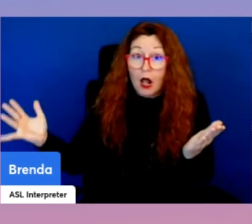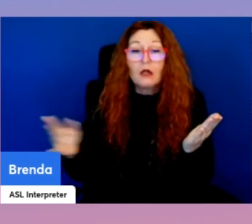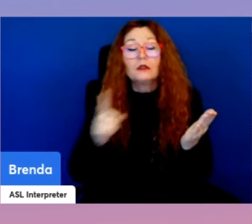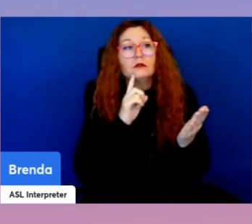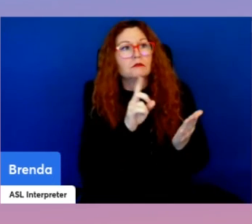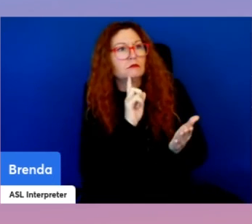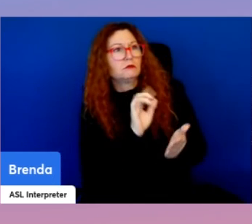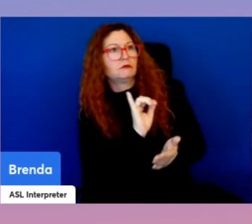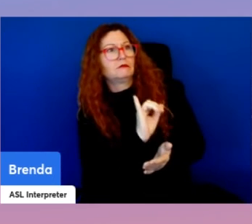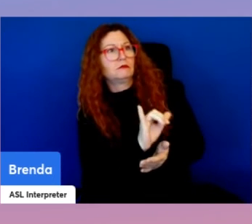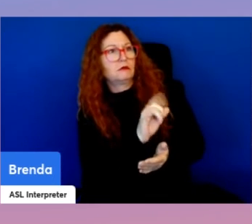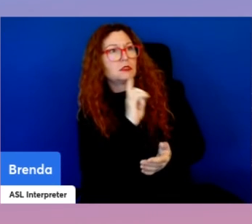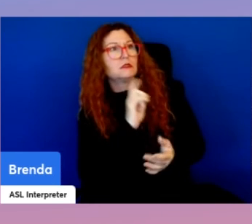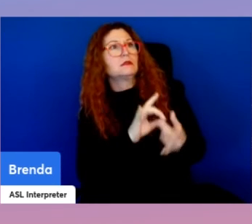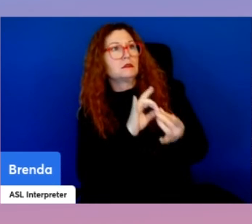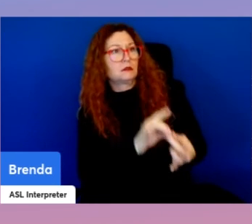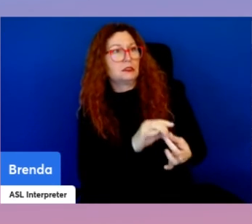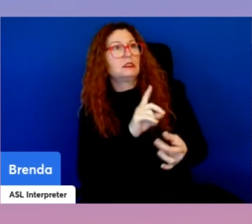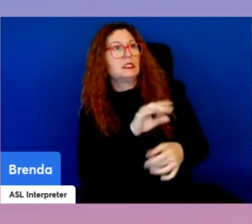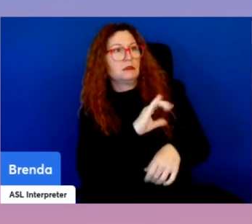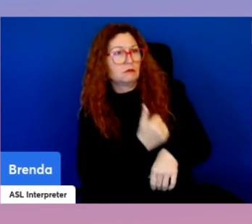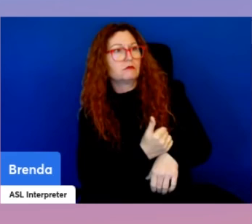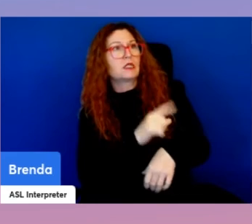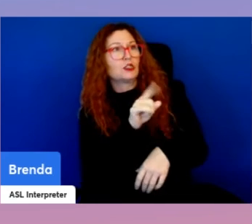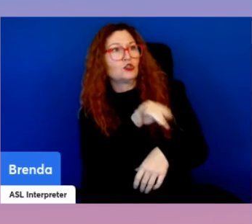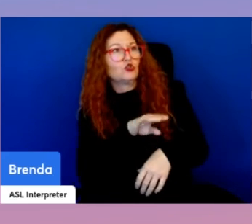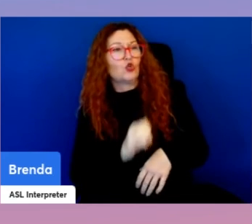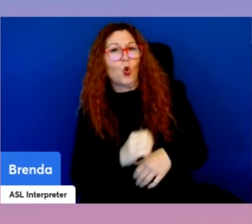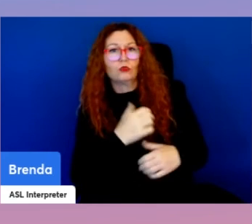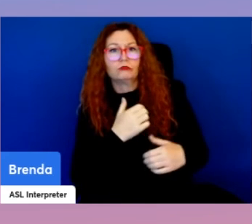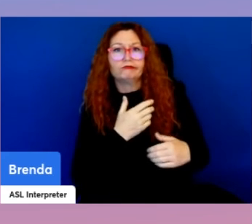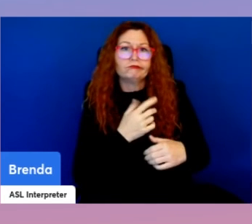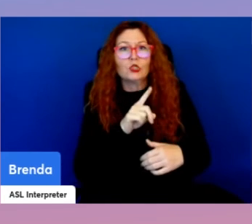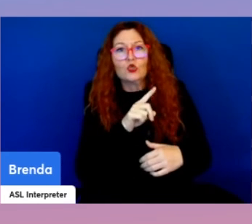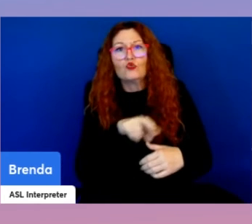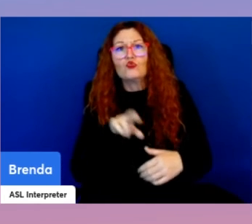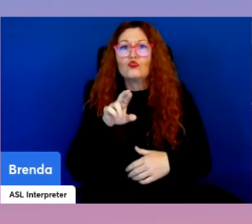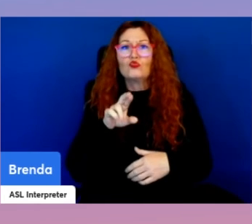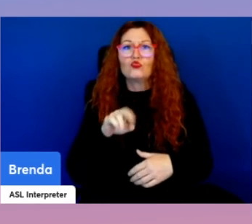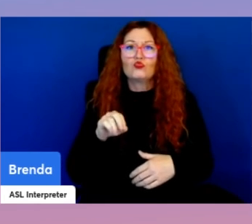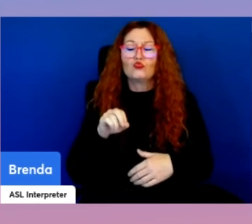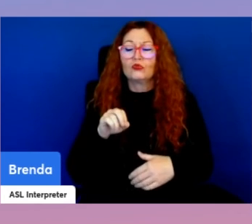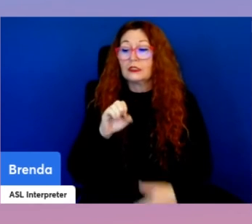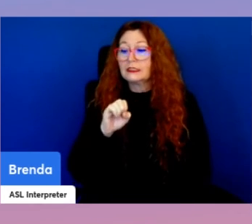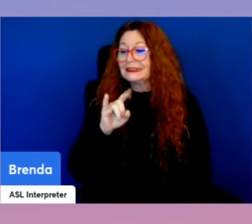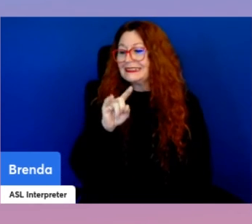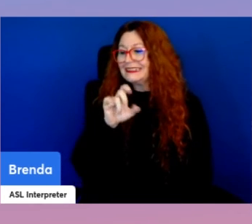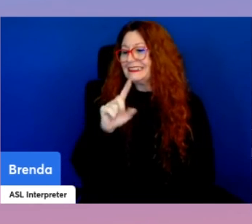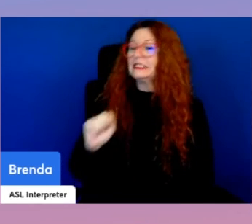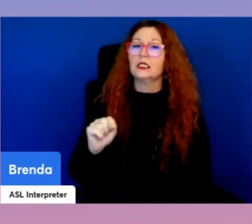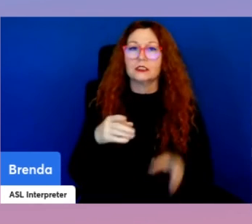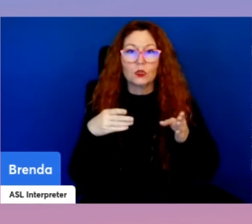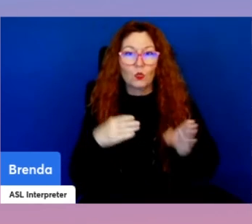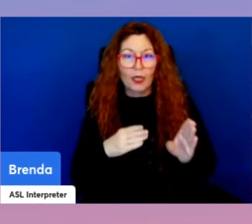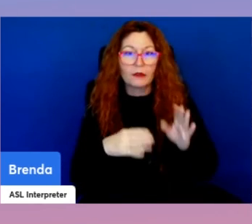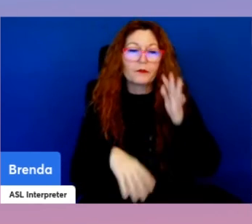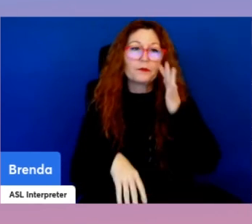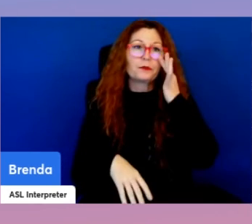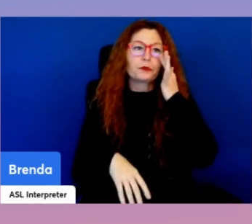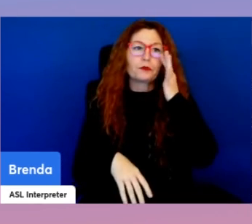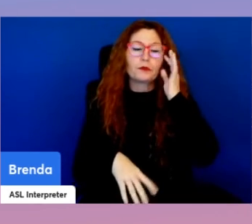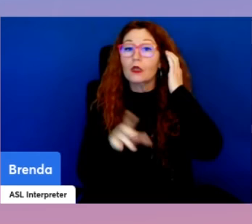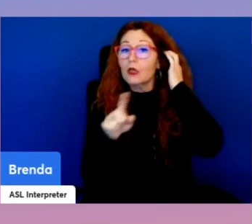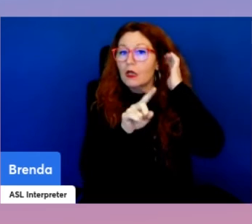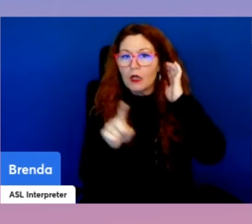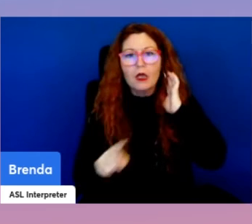provisioned in a zone resilient way. This is the magic GUID. Check this out. I'm sure I can provide a link in the chat